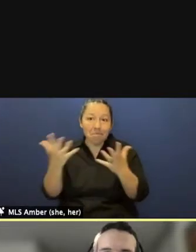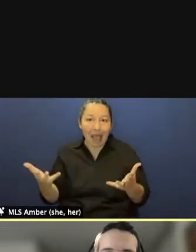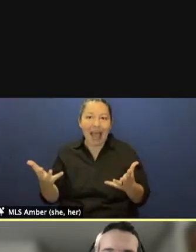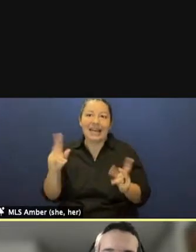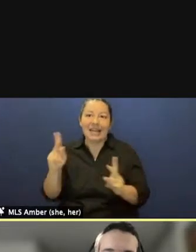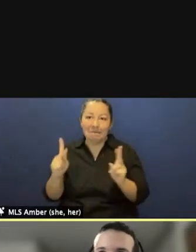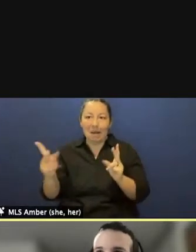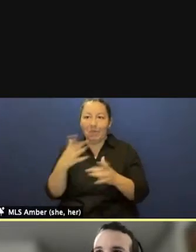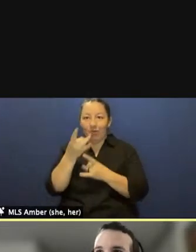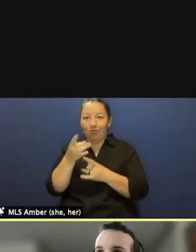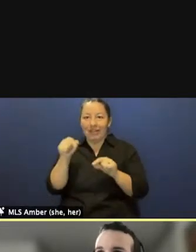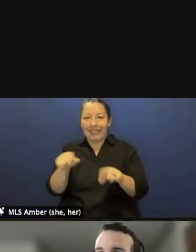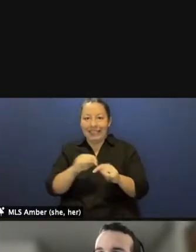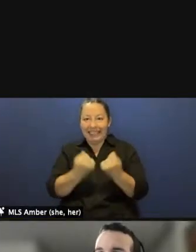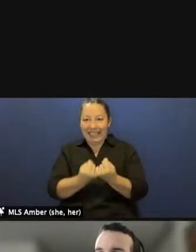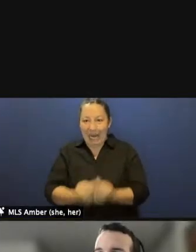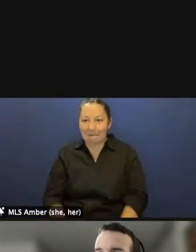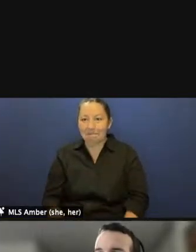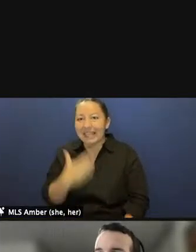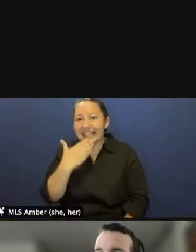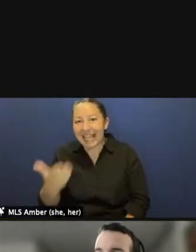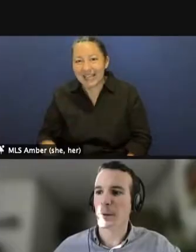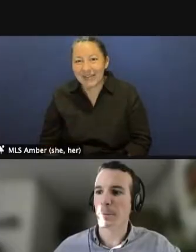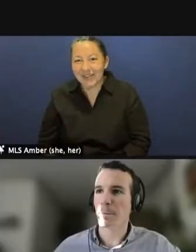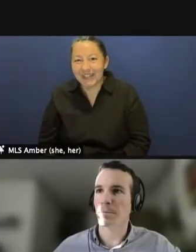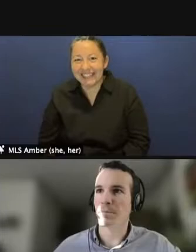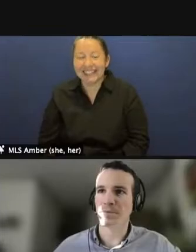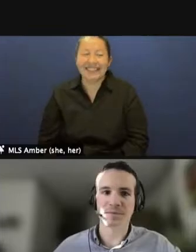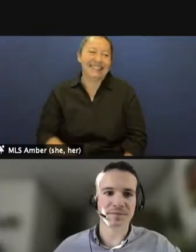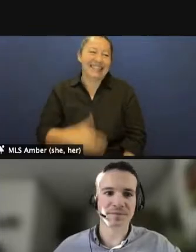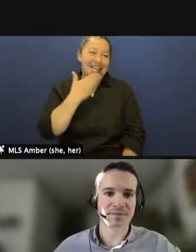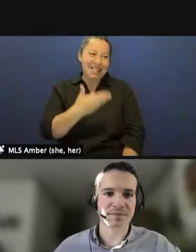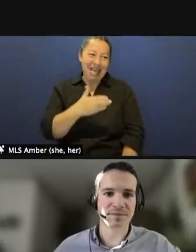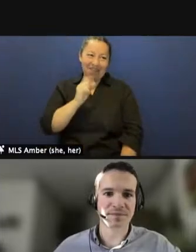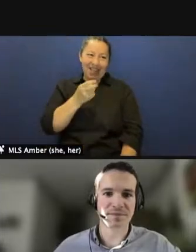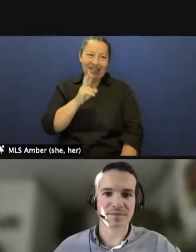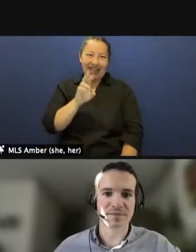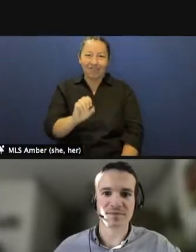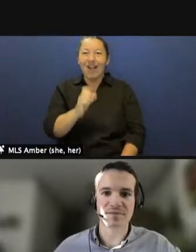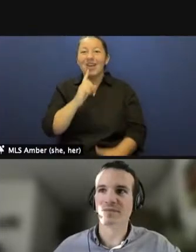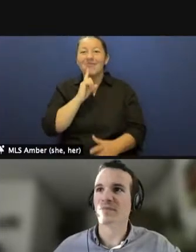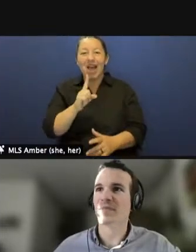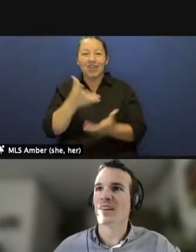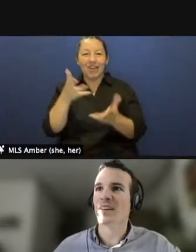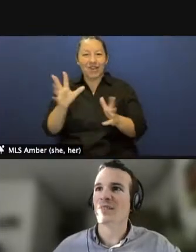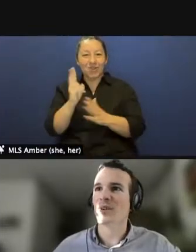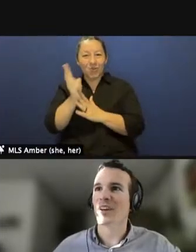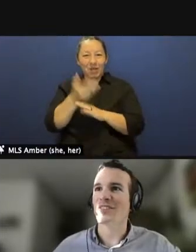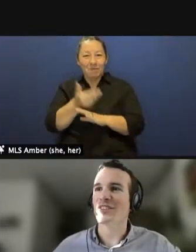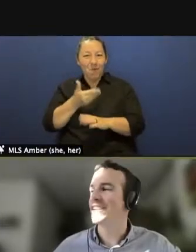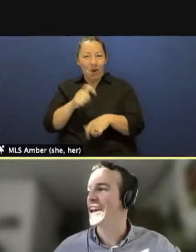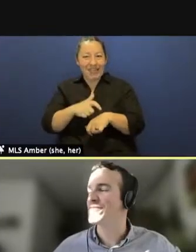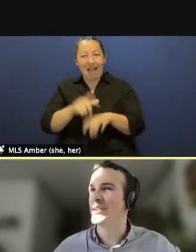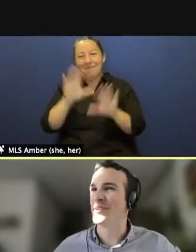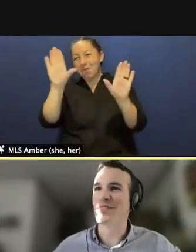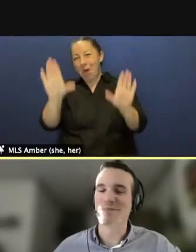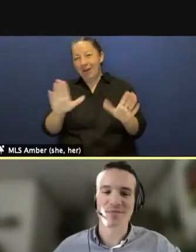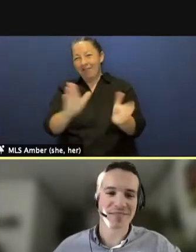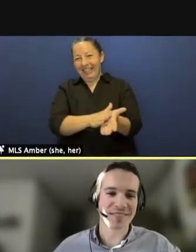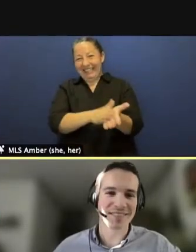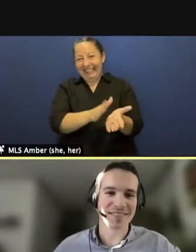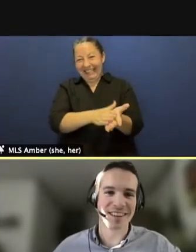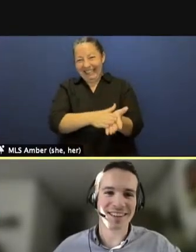you. Great, thank you, Alexandra. You finished 2 minutes before your time, which is wonderful. Okay, I thought I had 8